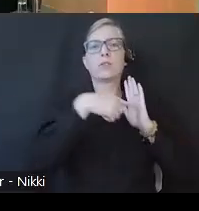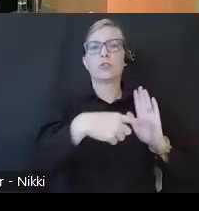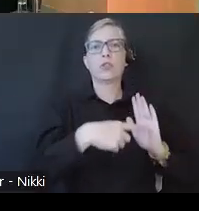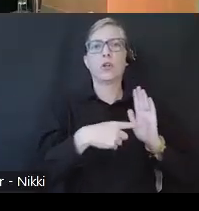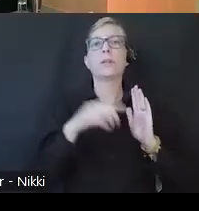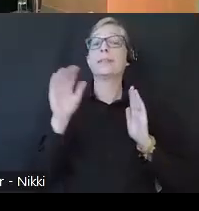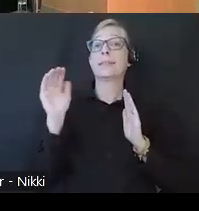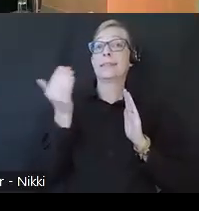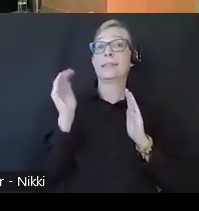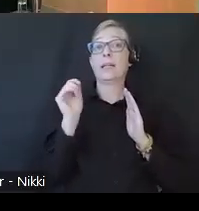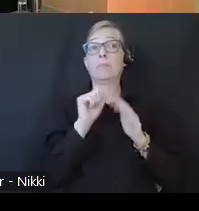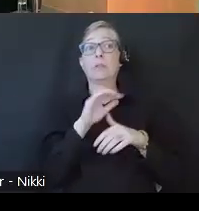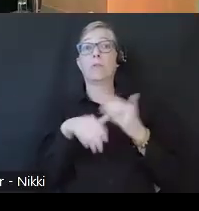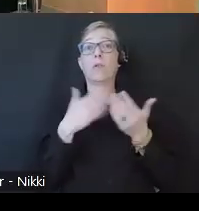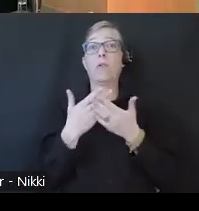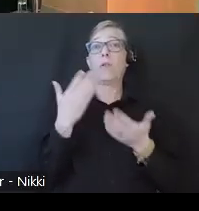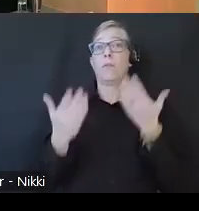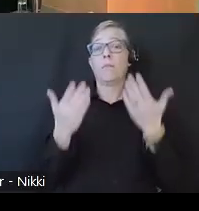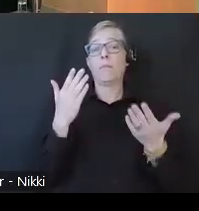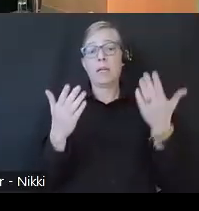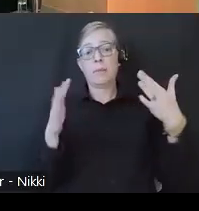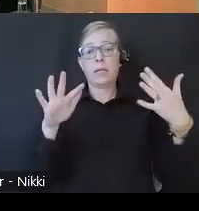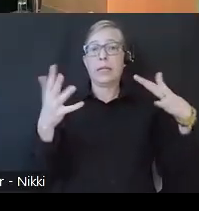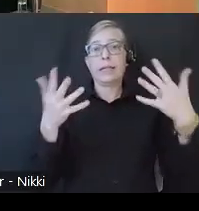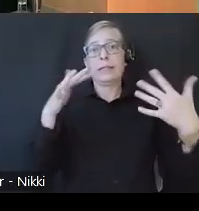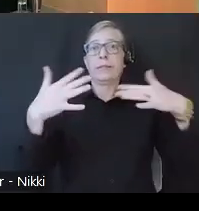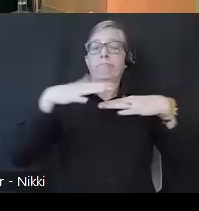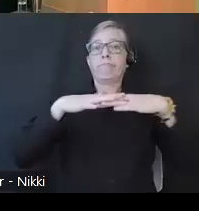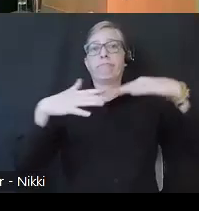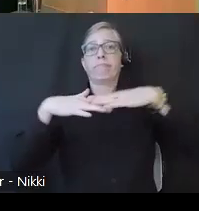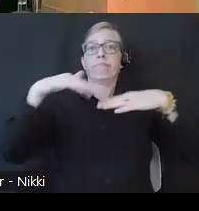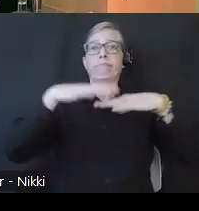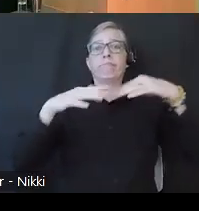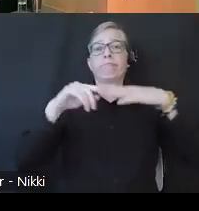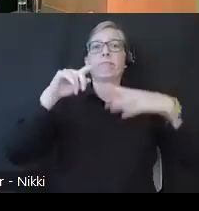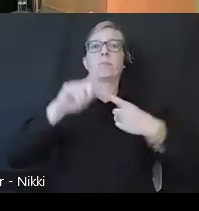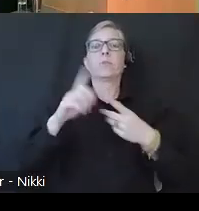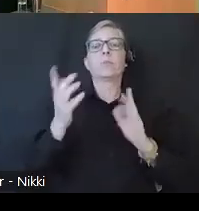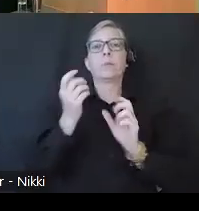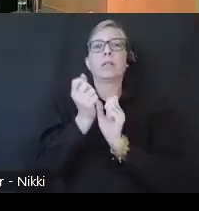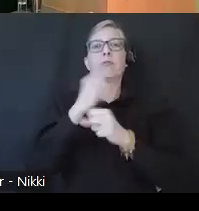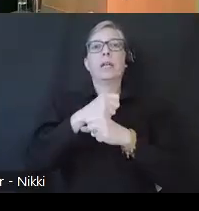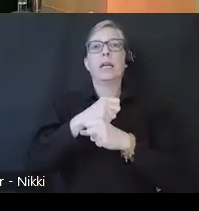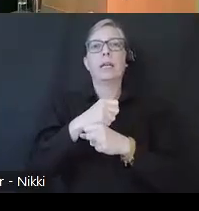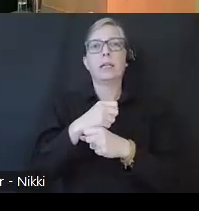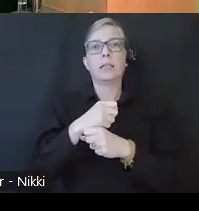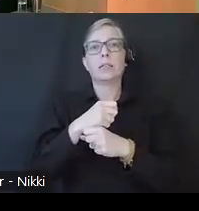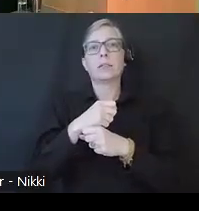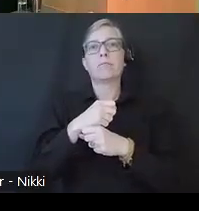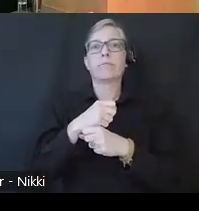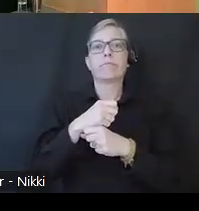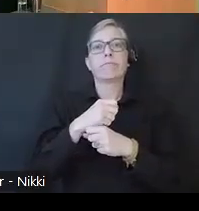this greater tendency to kind of create cohesive percepts or meaningful percepts